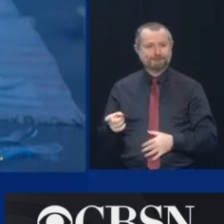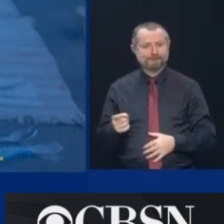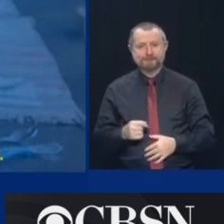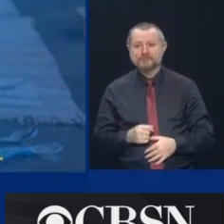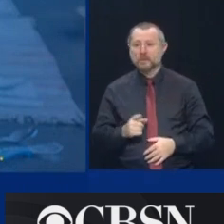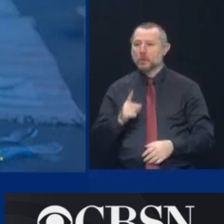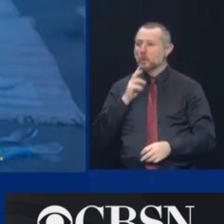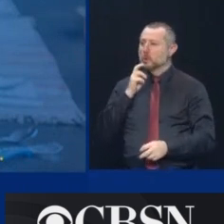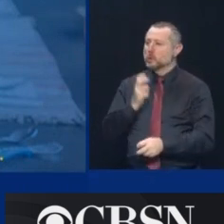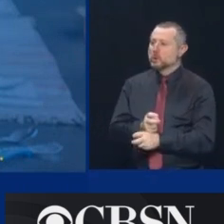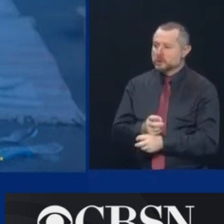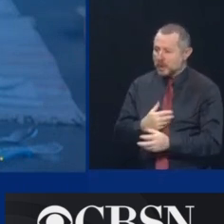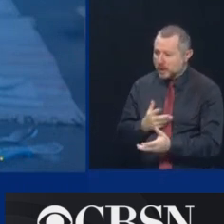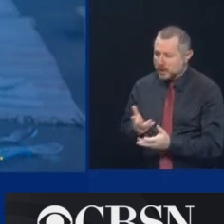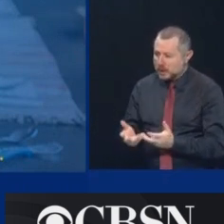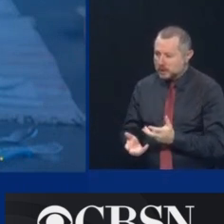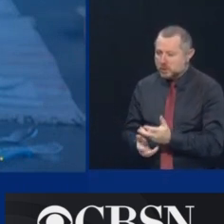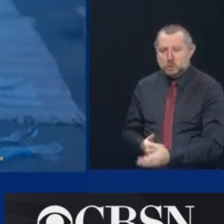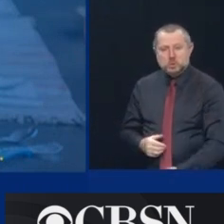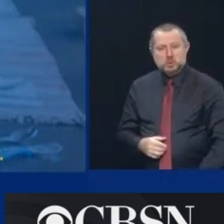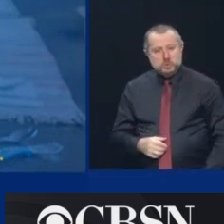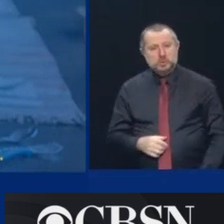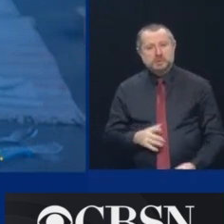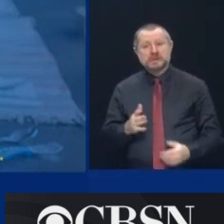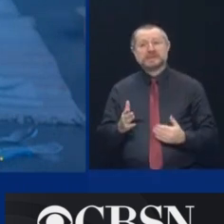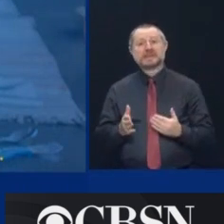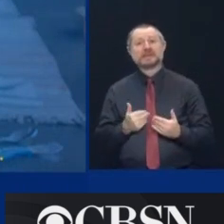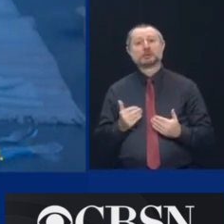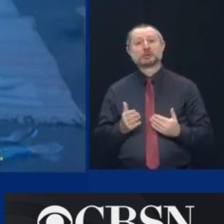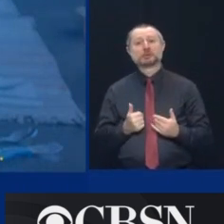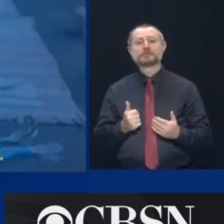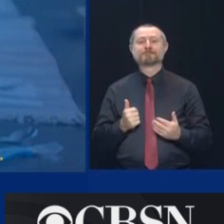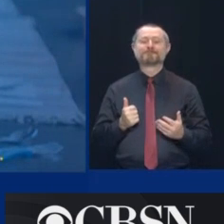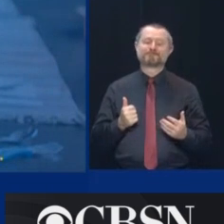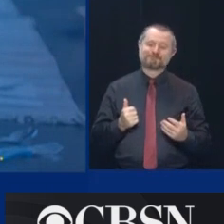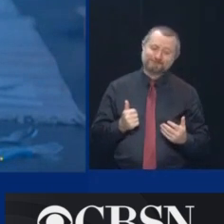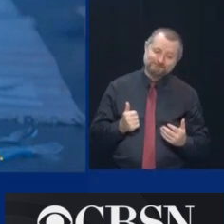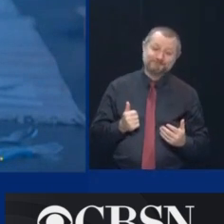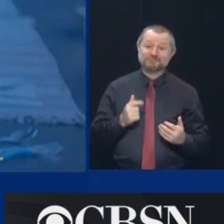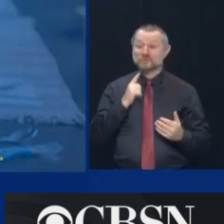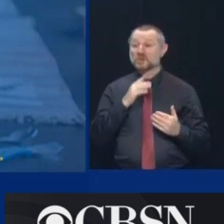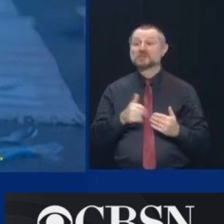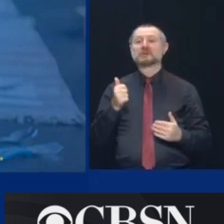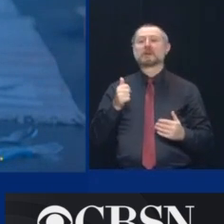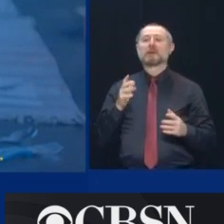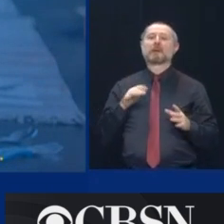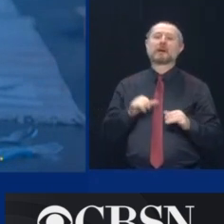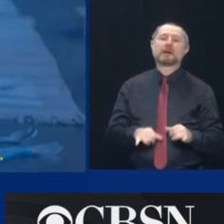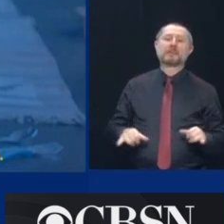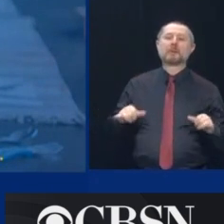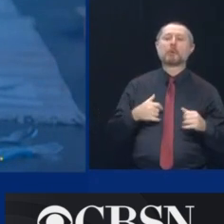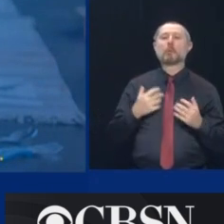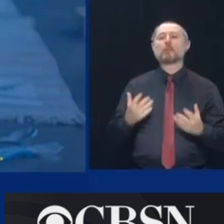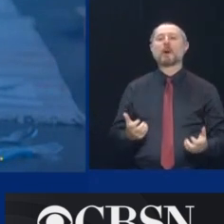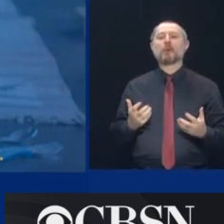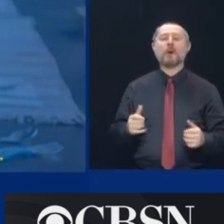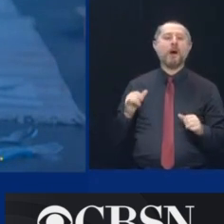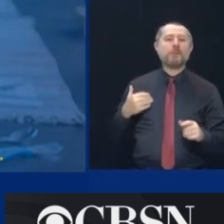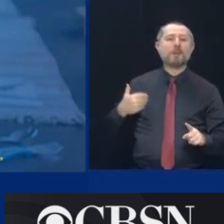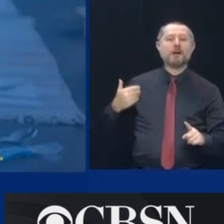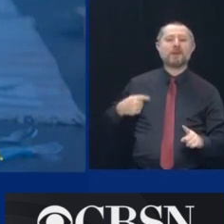do. And it's so much easier just to say, we'll do it the way we normally do it. That's the easy